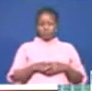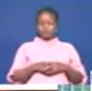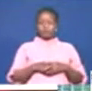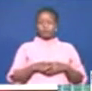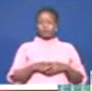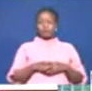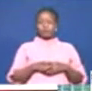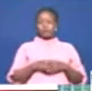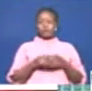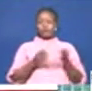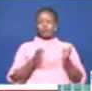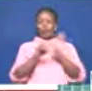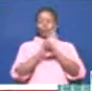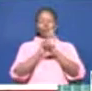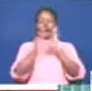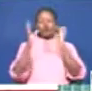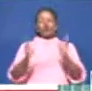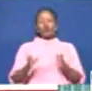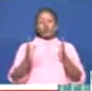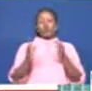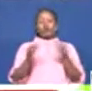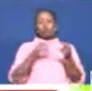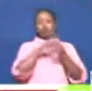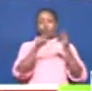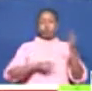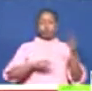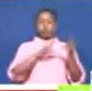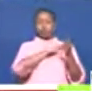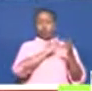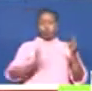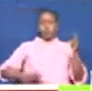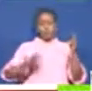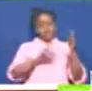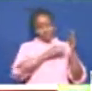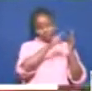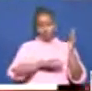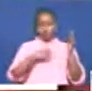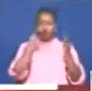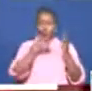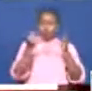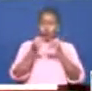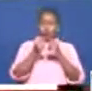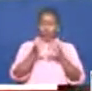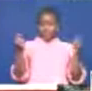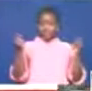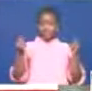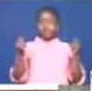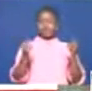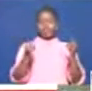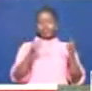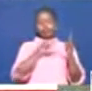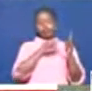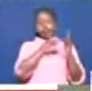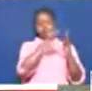Through lawyers Issa Mansour and Paul Moite, Commissioners Juliana Cherera, Francis Wanderi, Irene Masit, and Justice